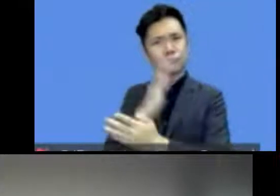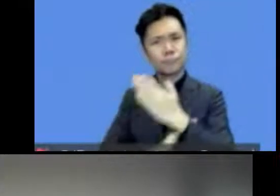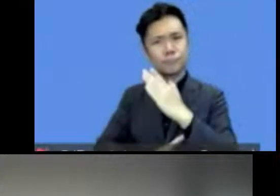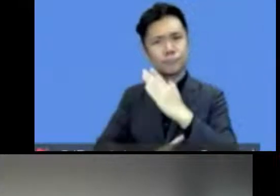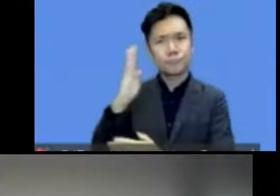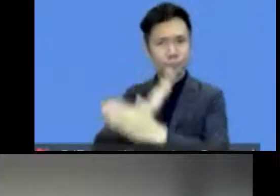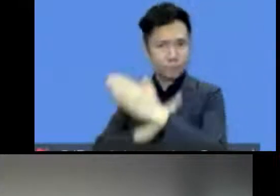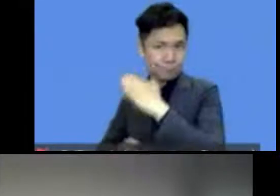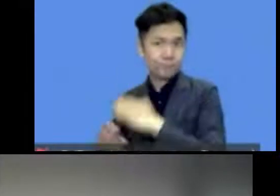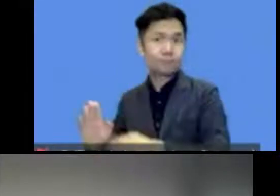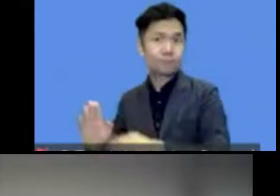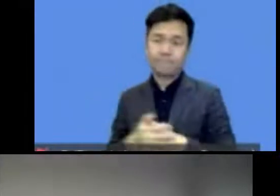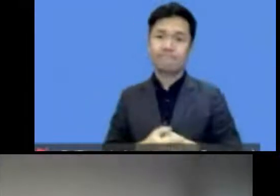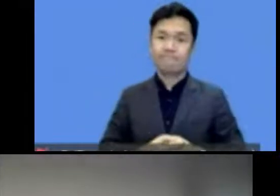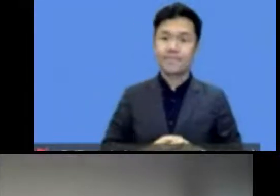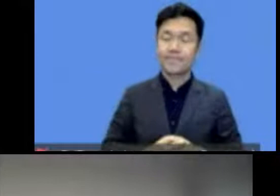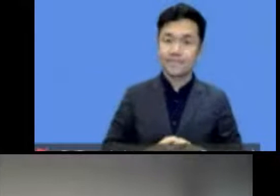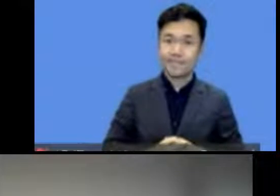Next slide, please.